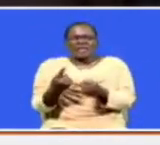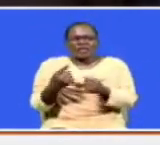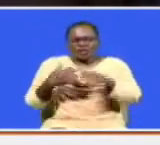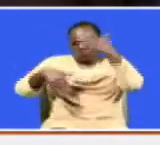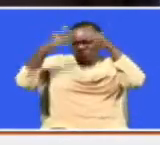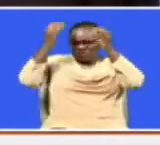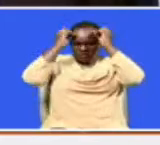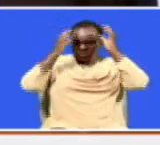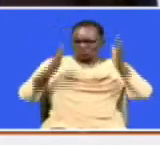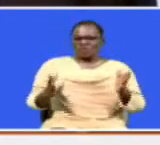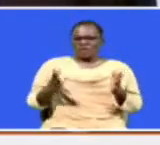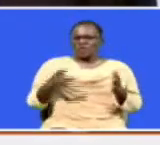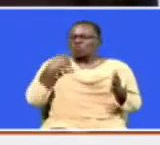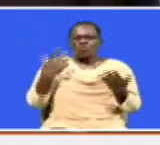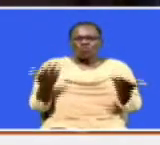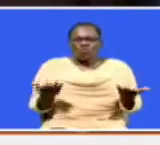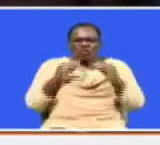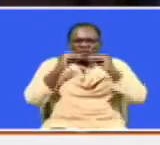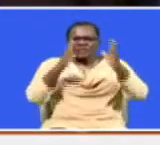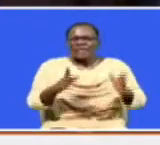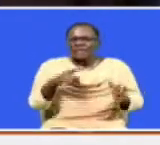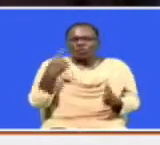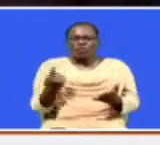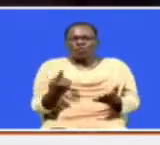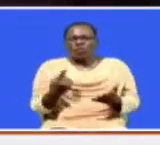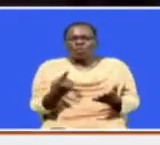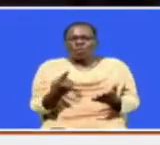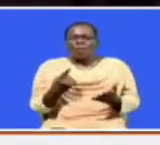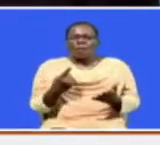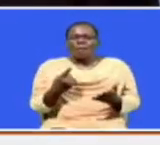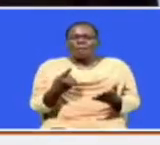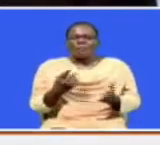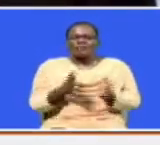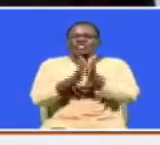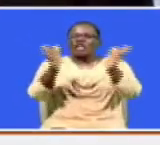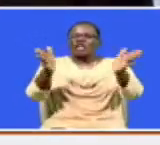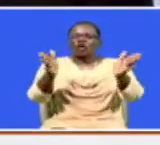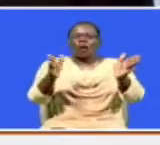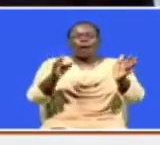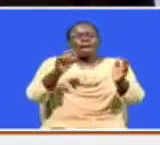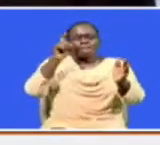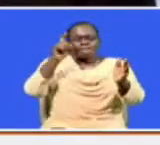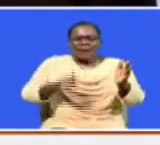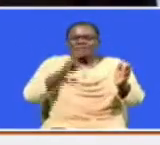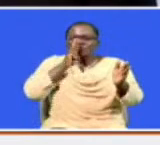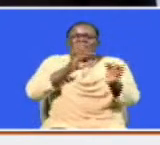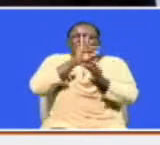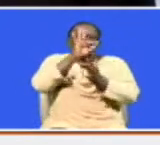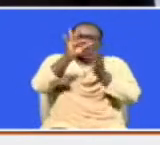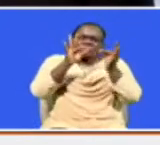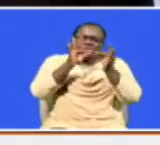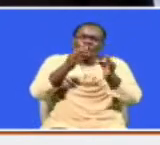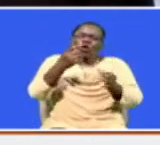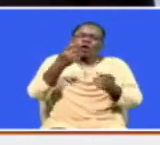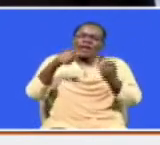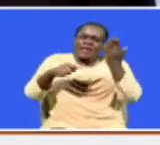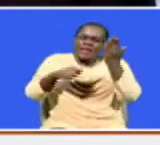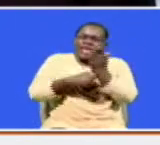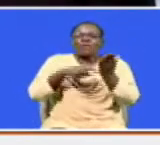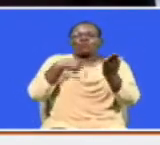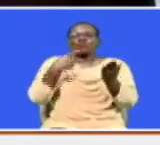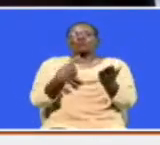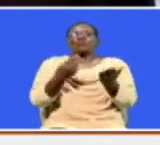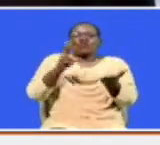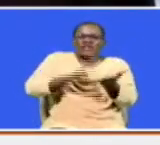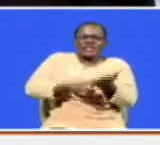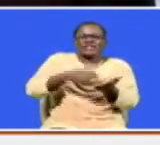university students. You can't generalize and say teachers. You can't generalize and say you must be very specific. We have owners of phones. They are registered. They